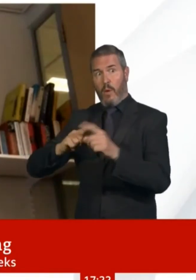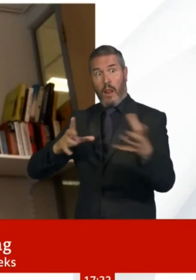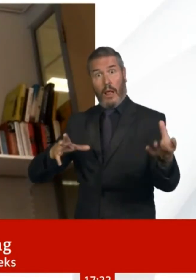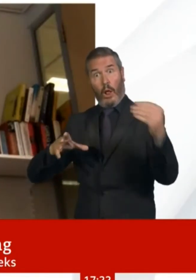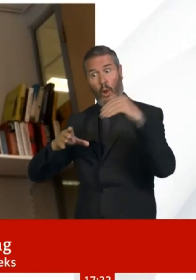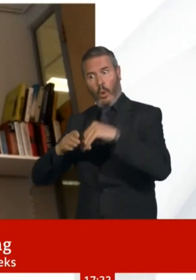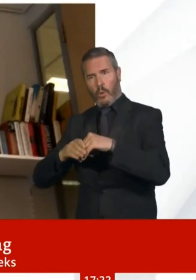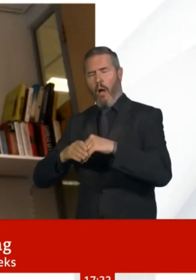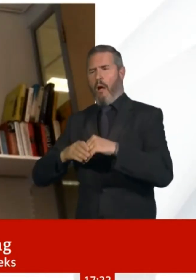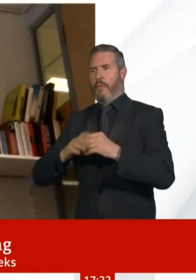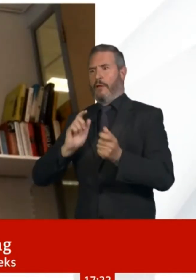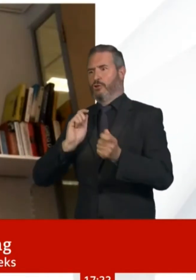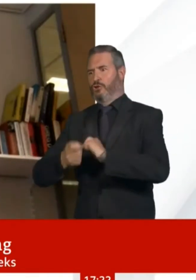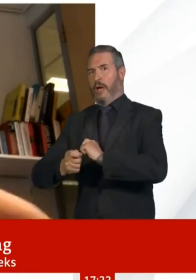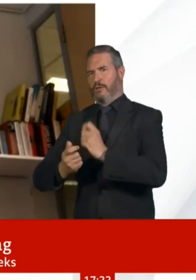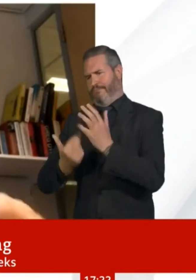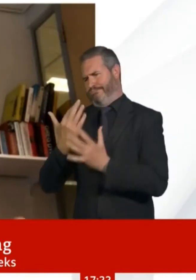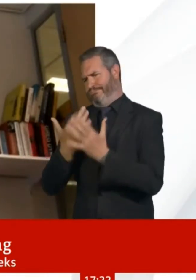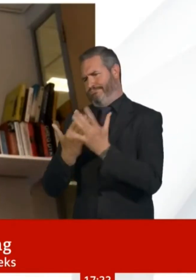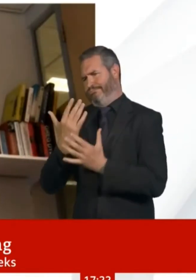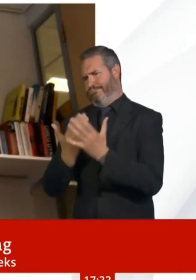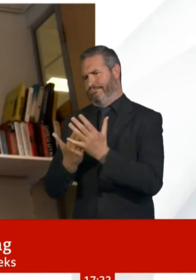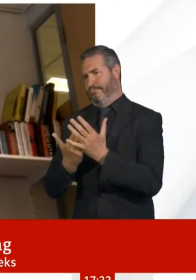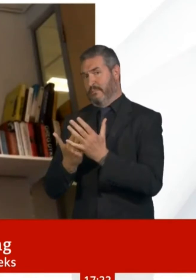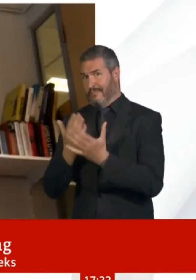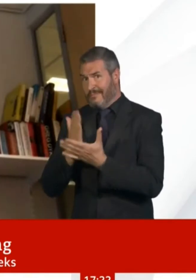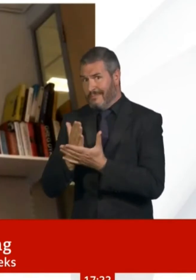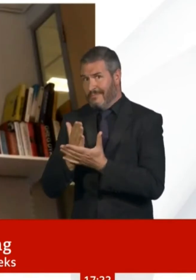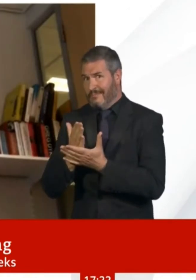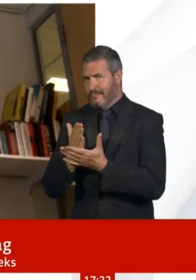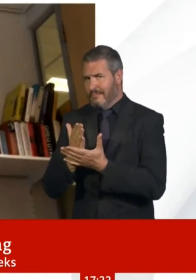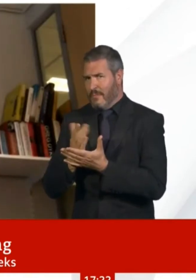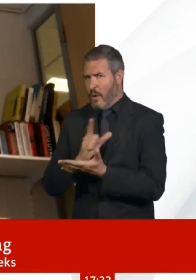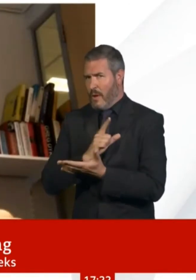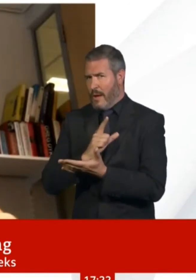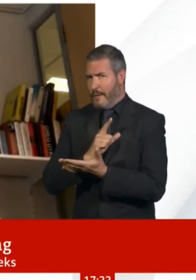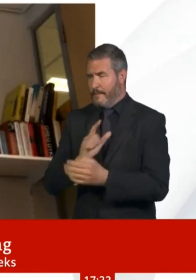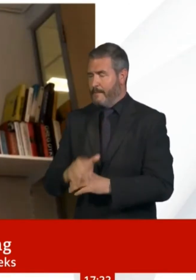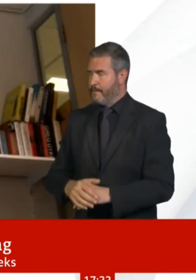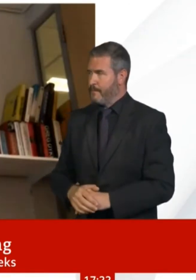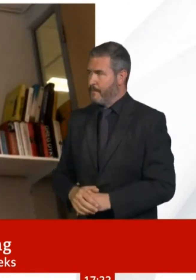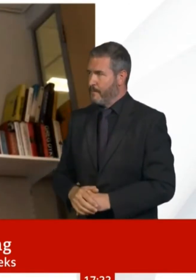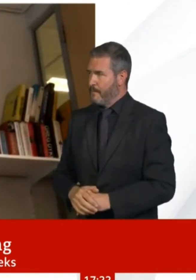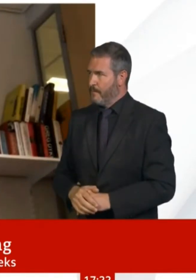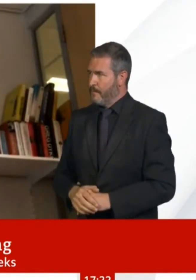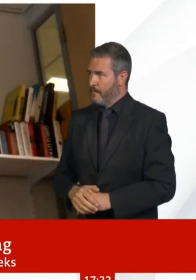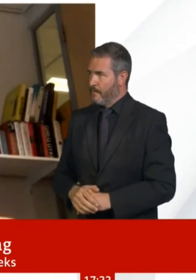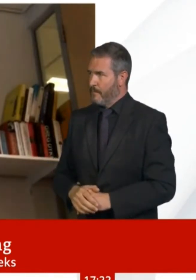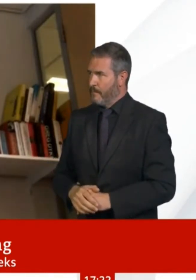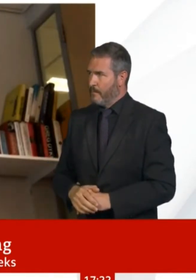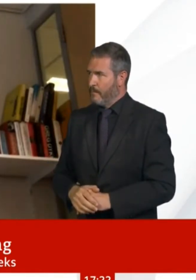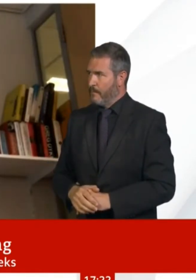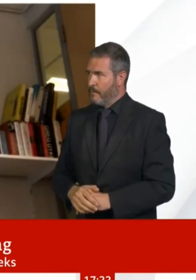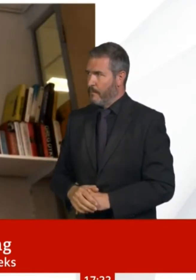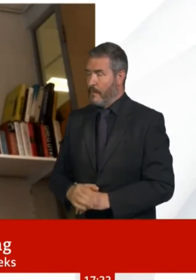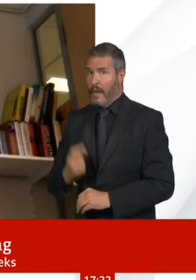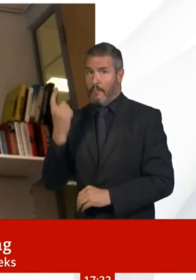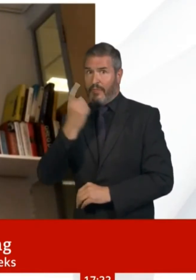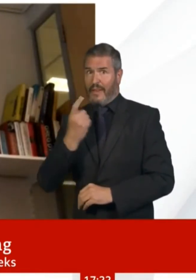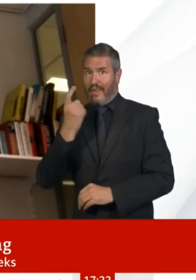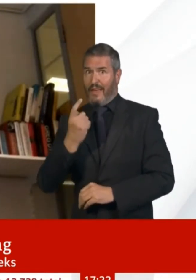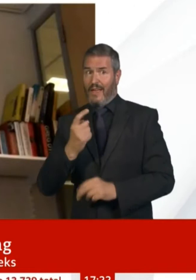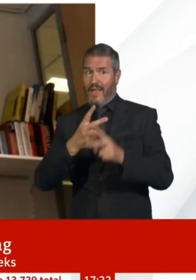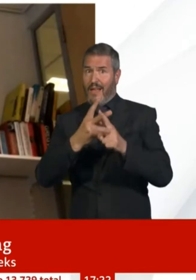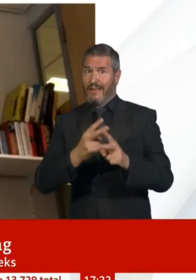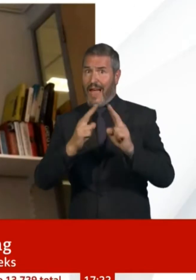itself and what is happening with R? Specifically, are we seeing faster transmission, for example, in the care home